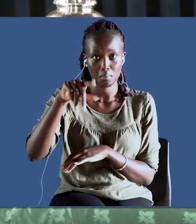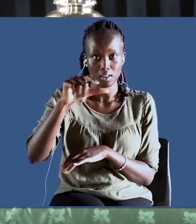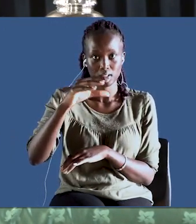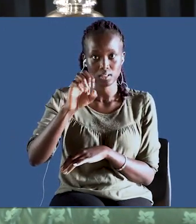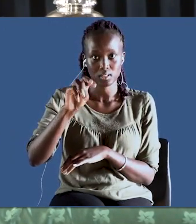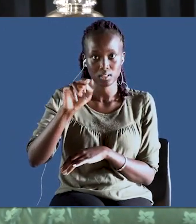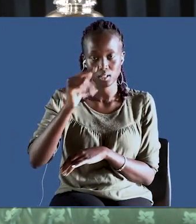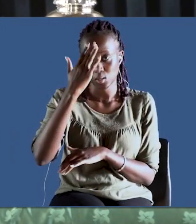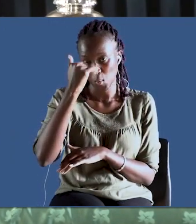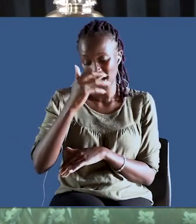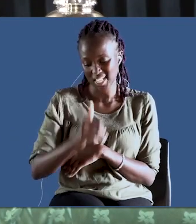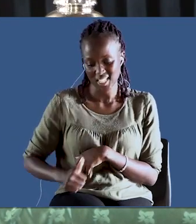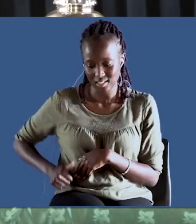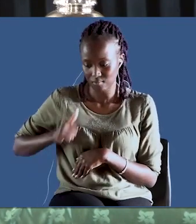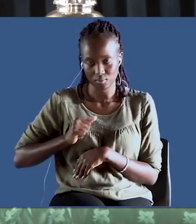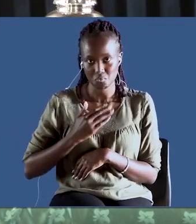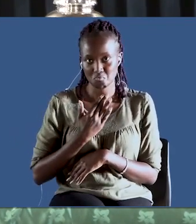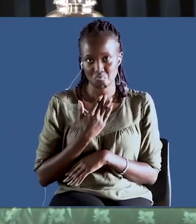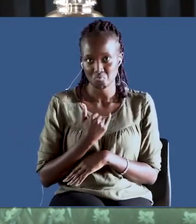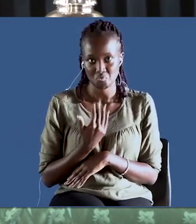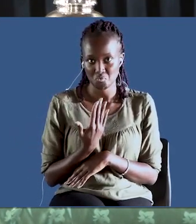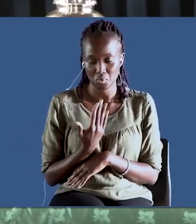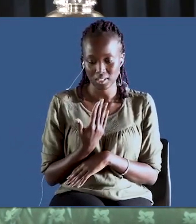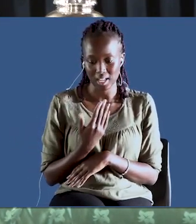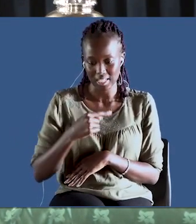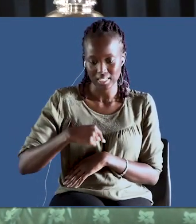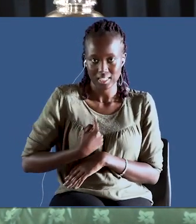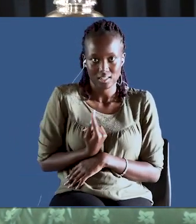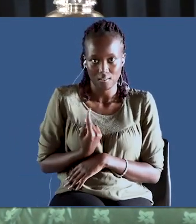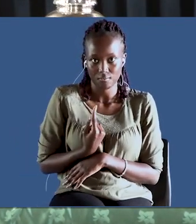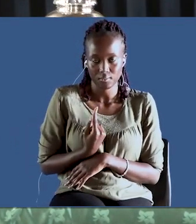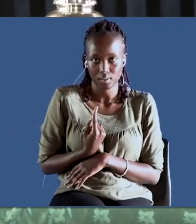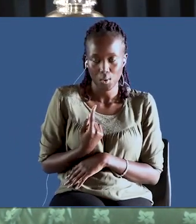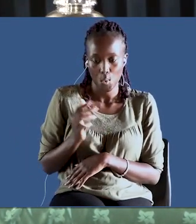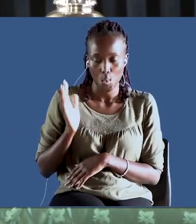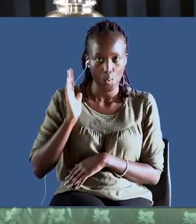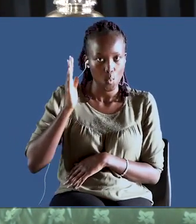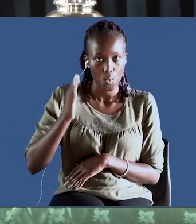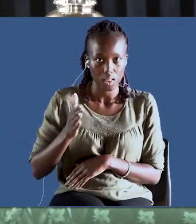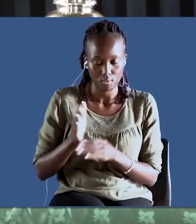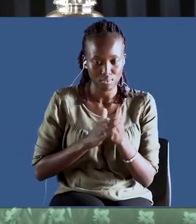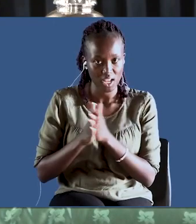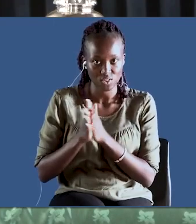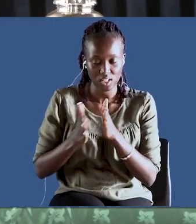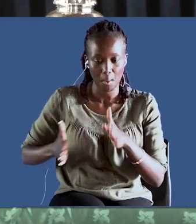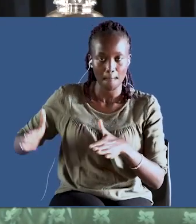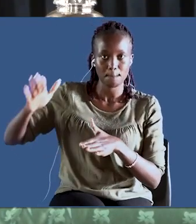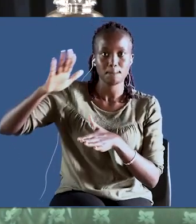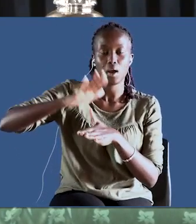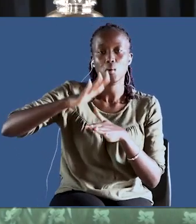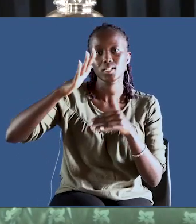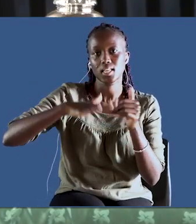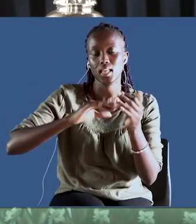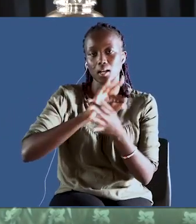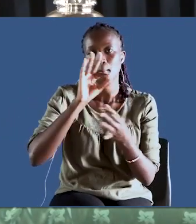selfish interests. They wanted to elevate their personal interests over and above